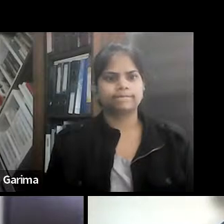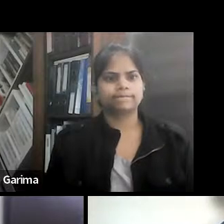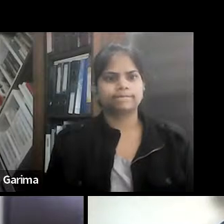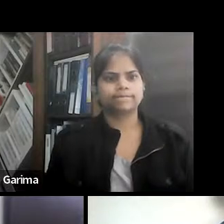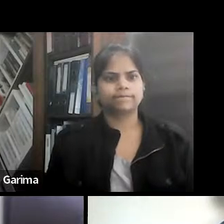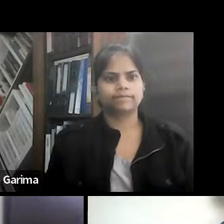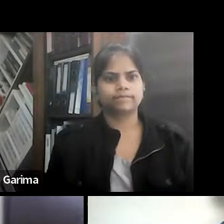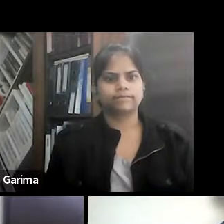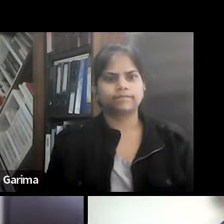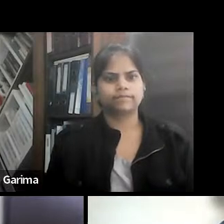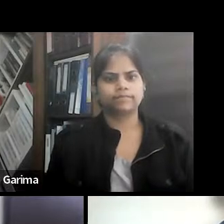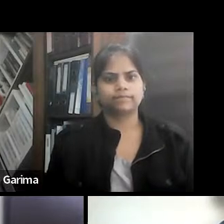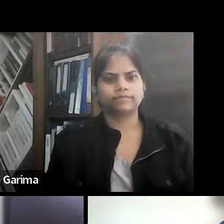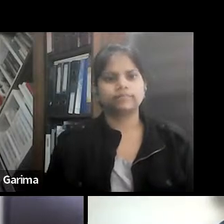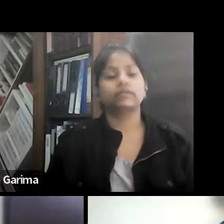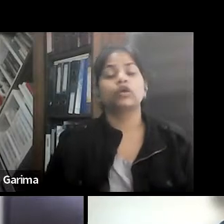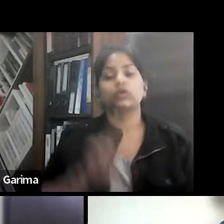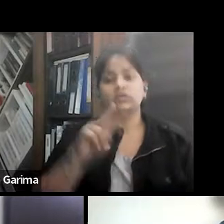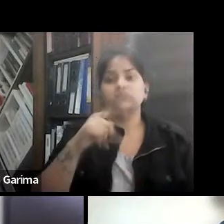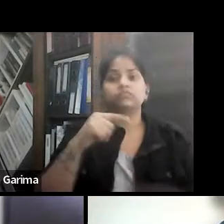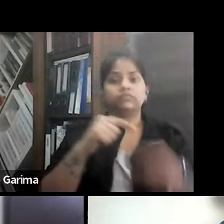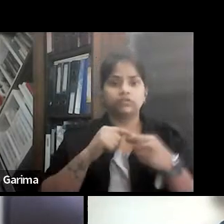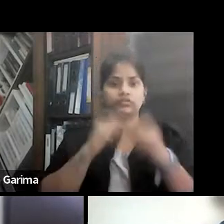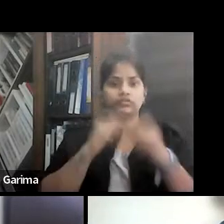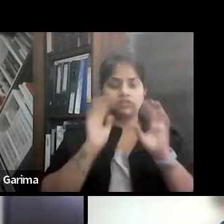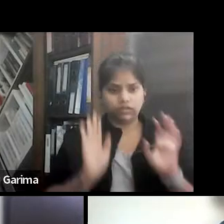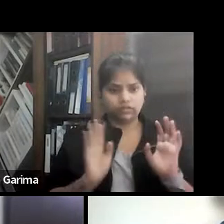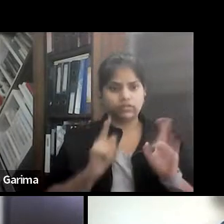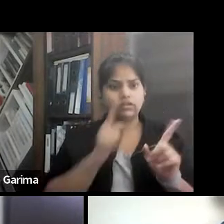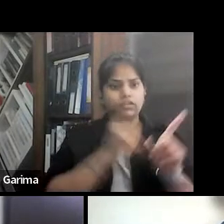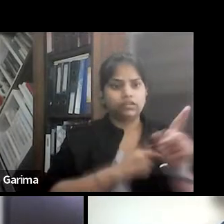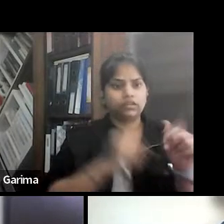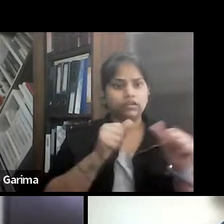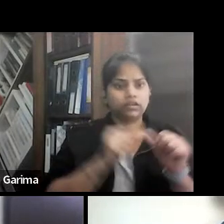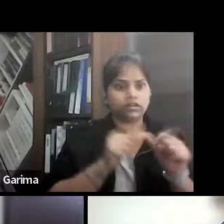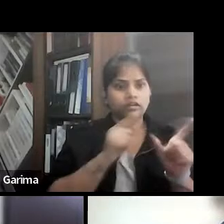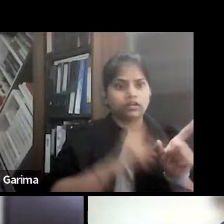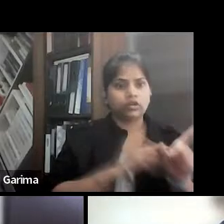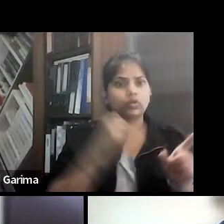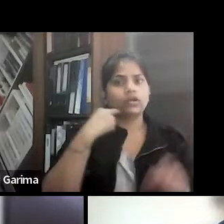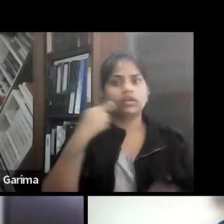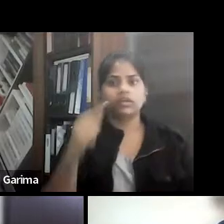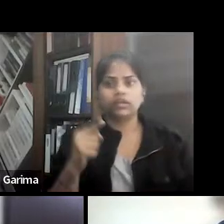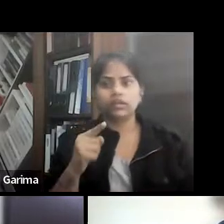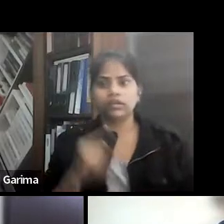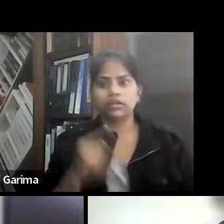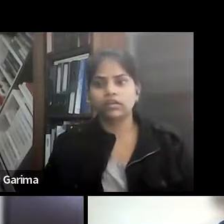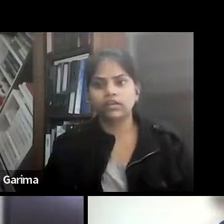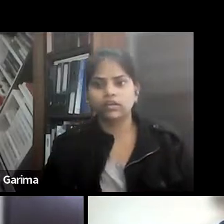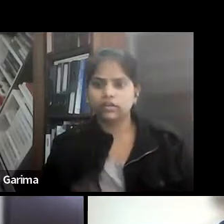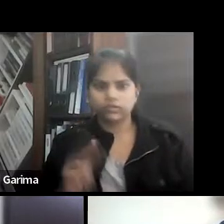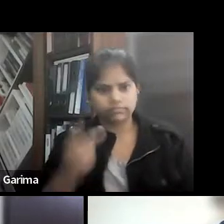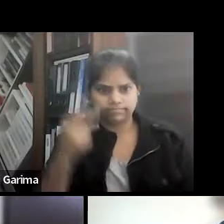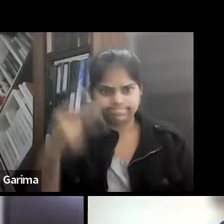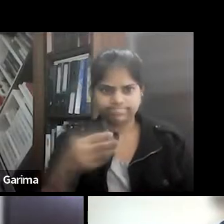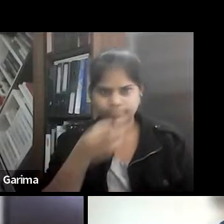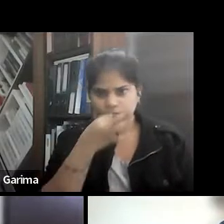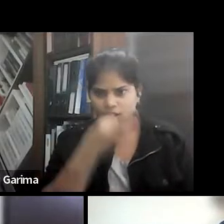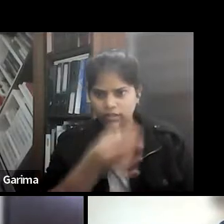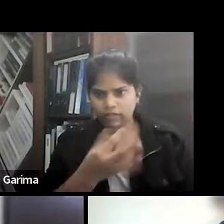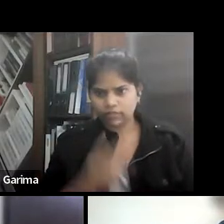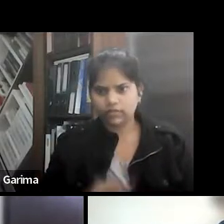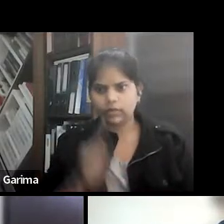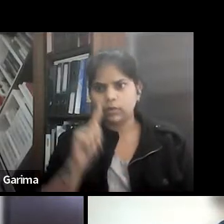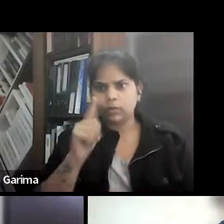Sandeep, there are two more questions for Yayoi. Yes. And I think I'll go ahead with those first. So there's one